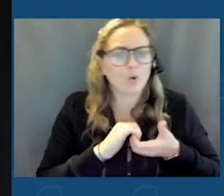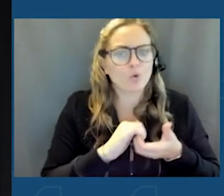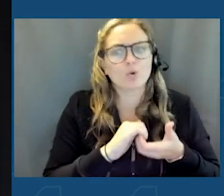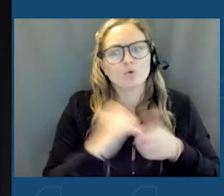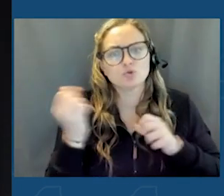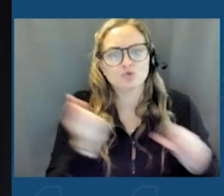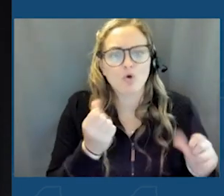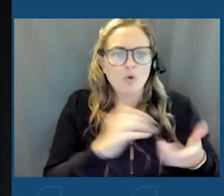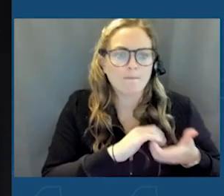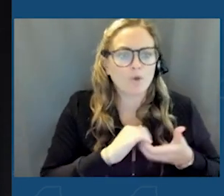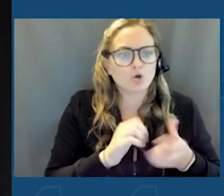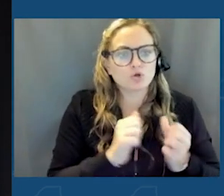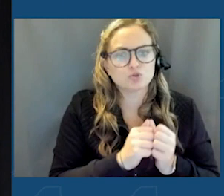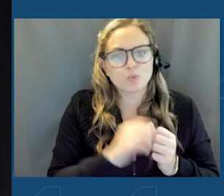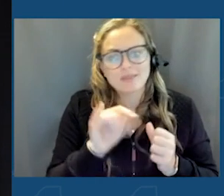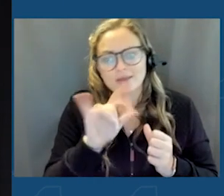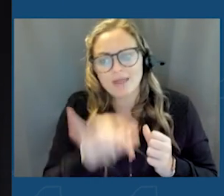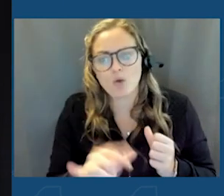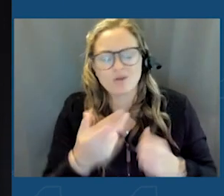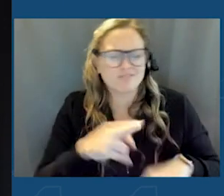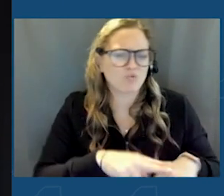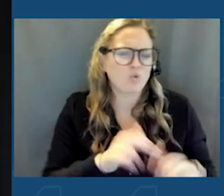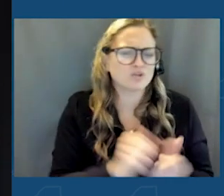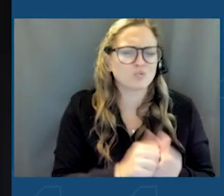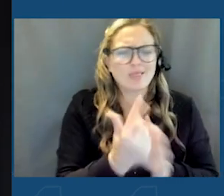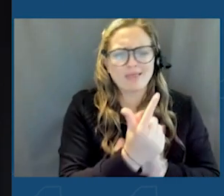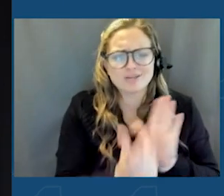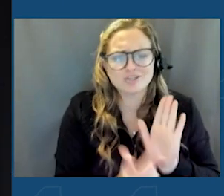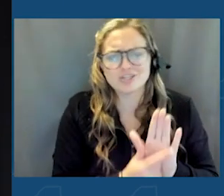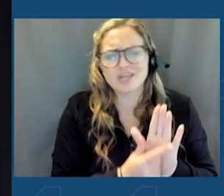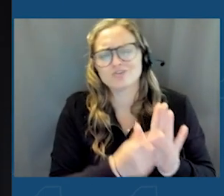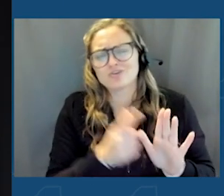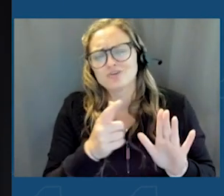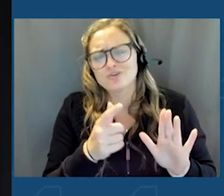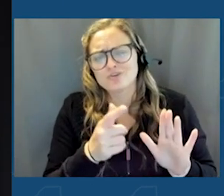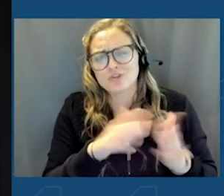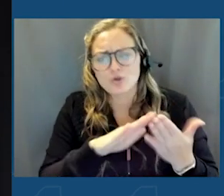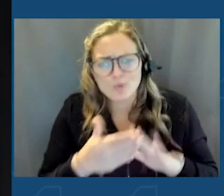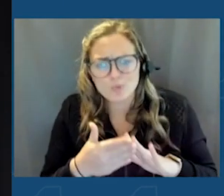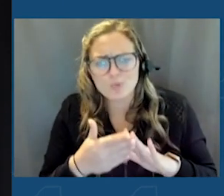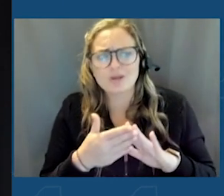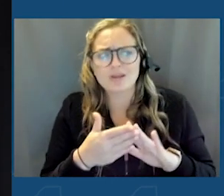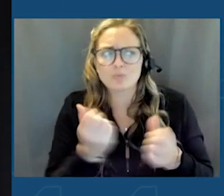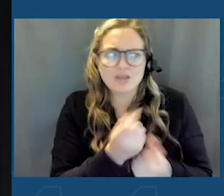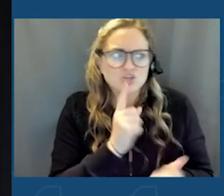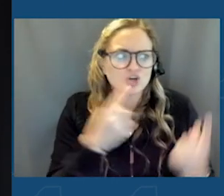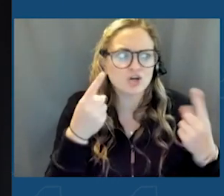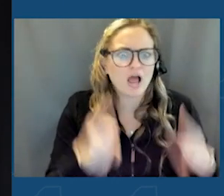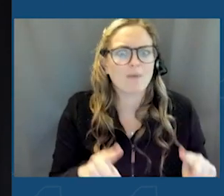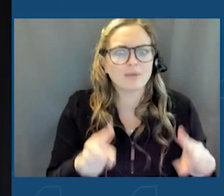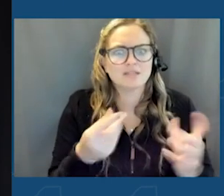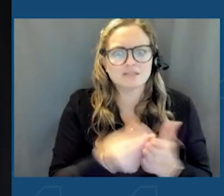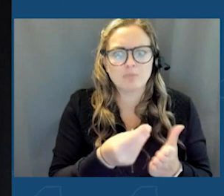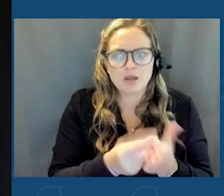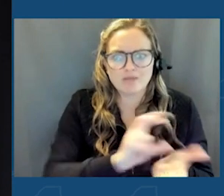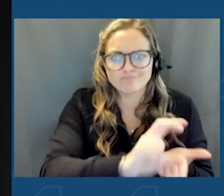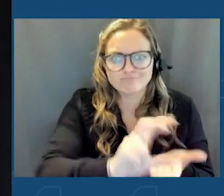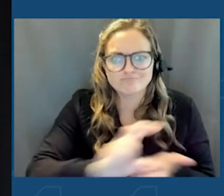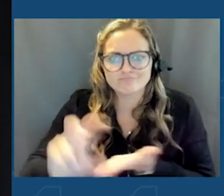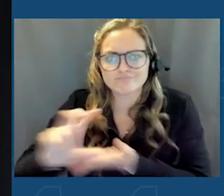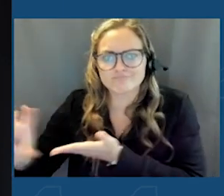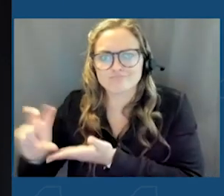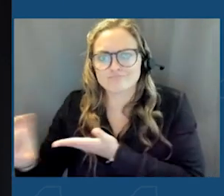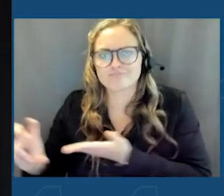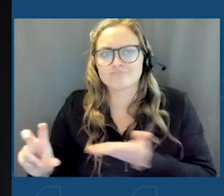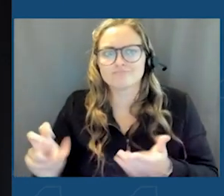county, of course, with the legislature, with the environmental community, make sure this happens, deliver those dollars quickly, eliminate the hurdles and the burdens that we've been dealing